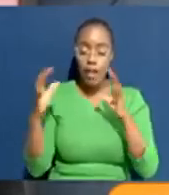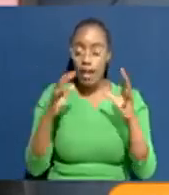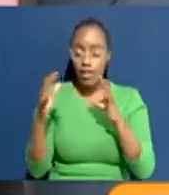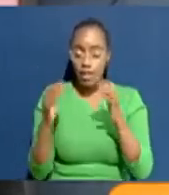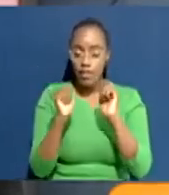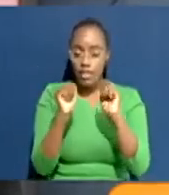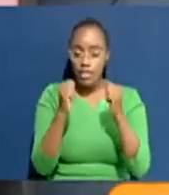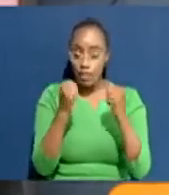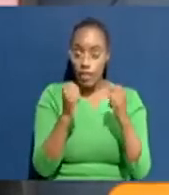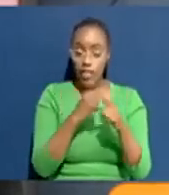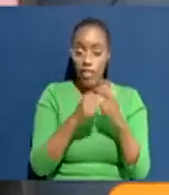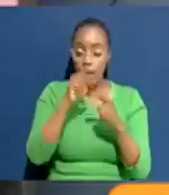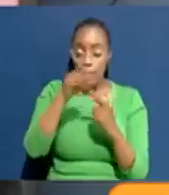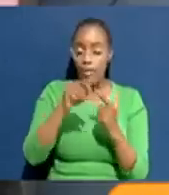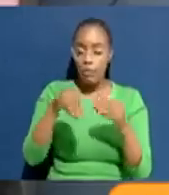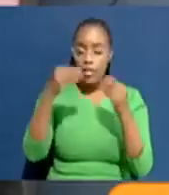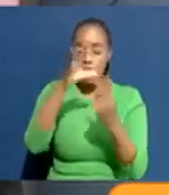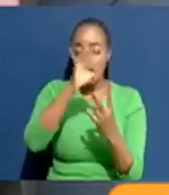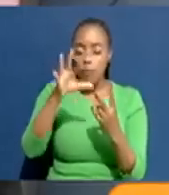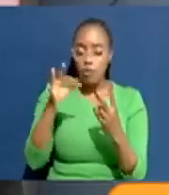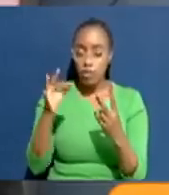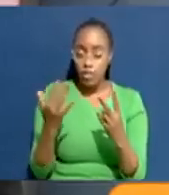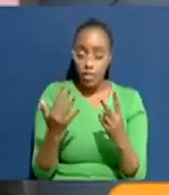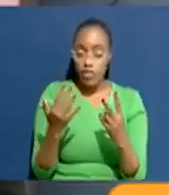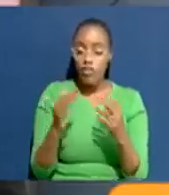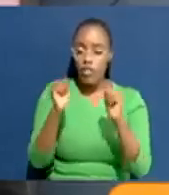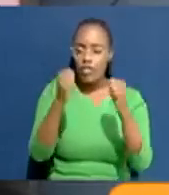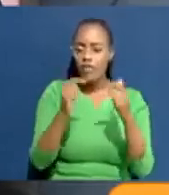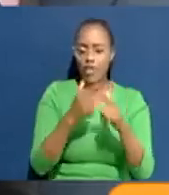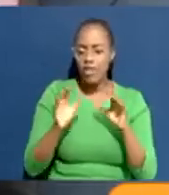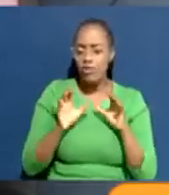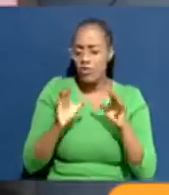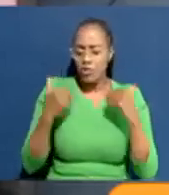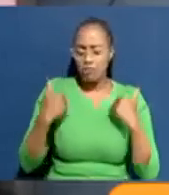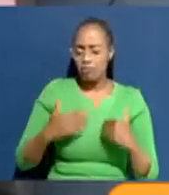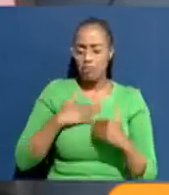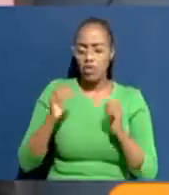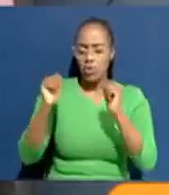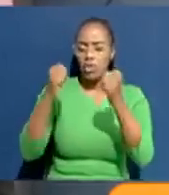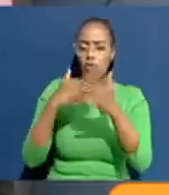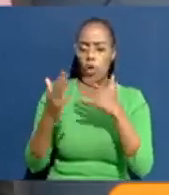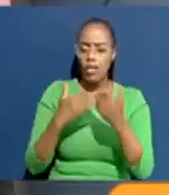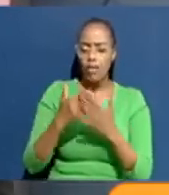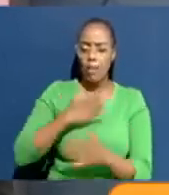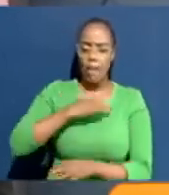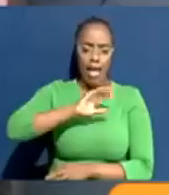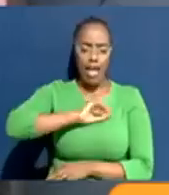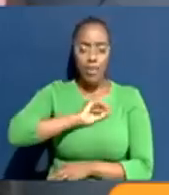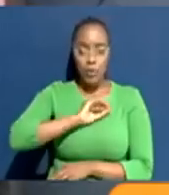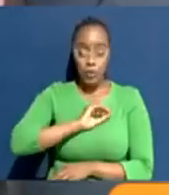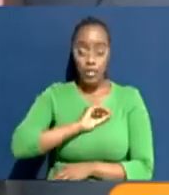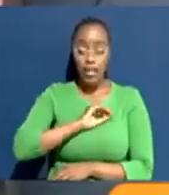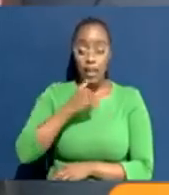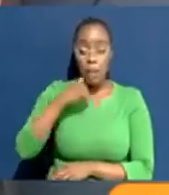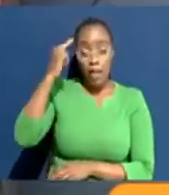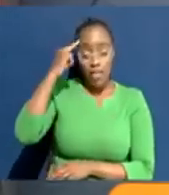saving, then it has to be optional. It cannot, correct, be a forced saving. You cannot force me to save for what I already own. And I